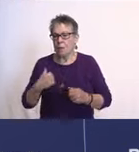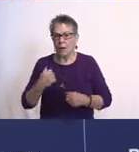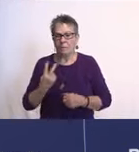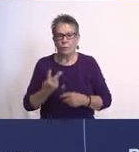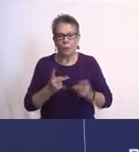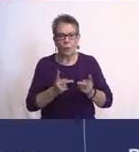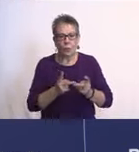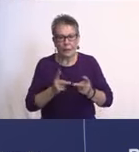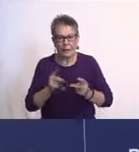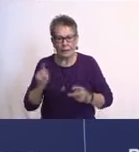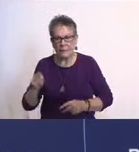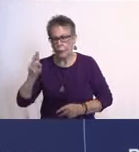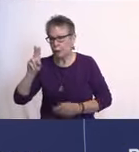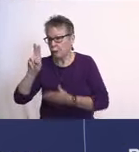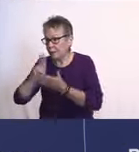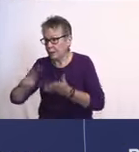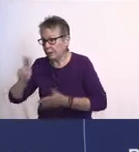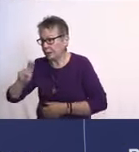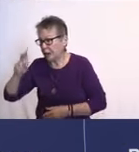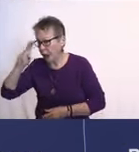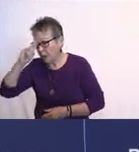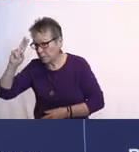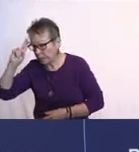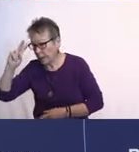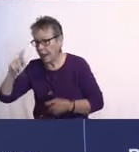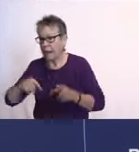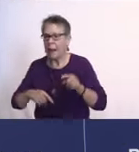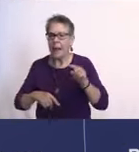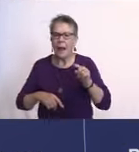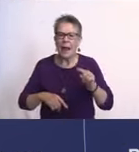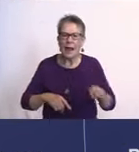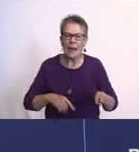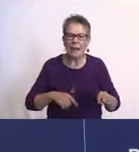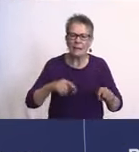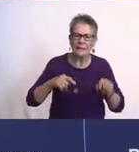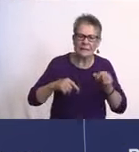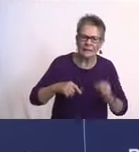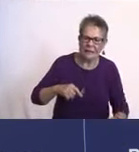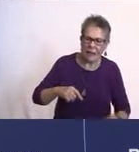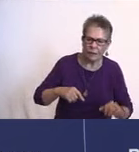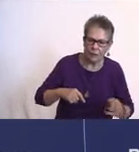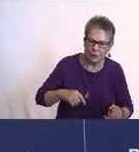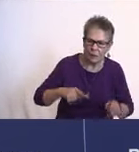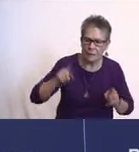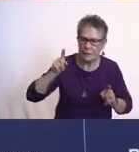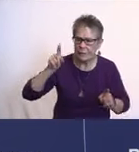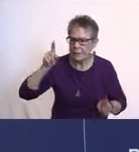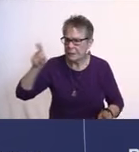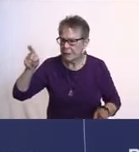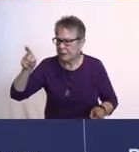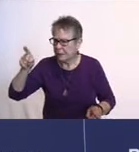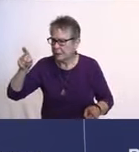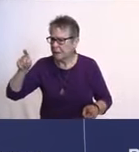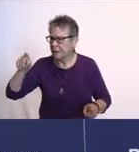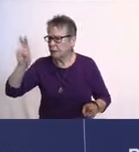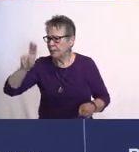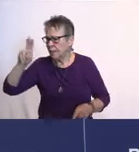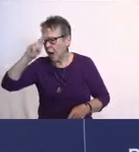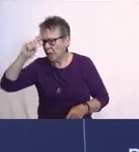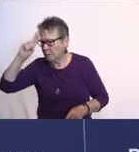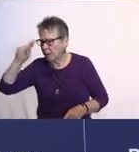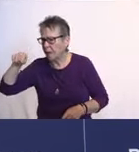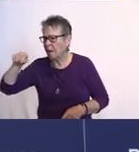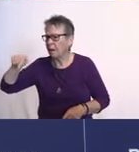to report that we do have 12 decedents on site as of yesterday morning. So just a constant